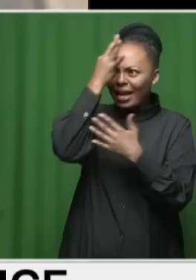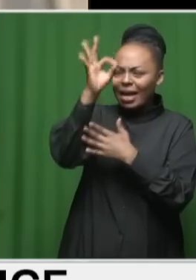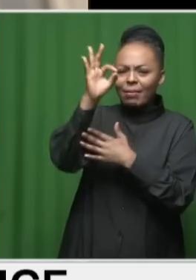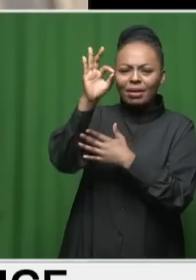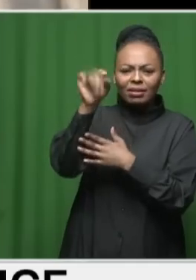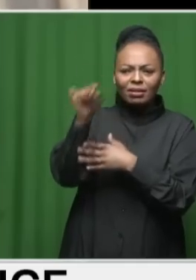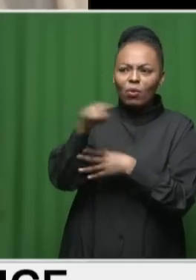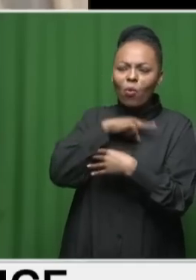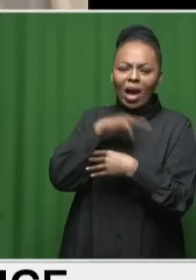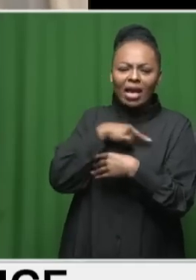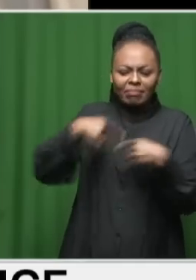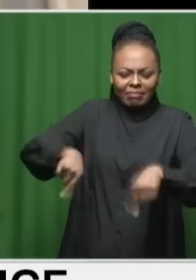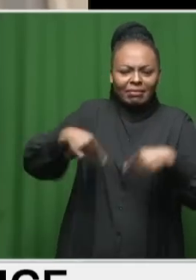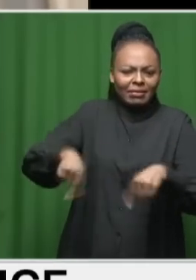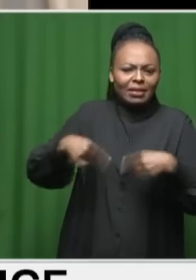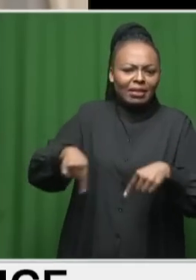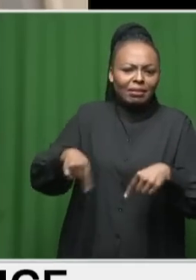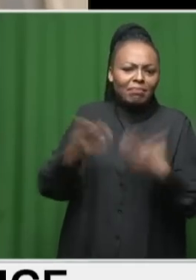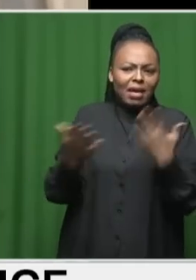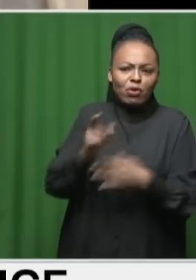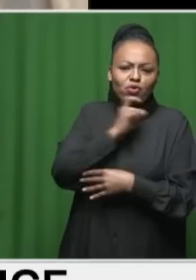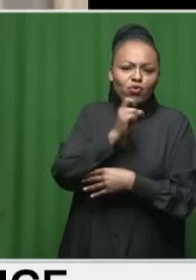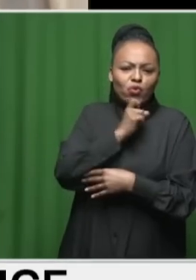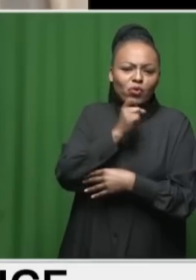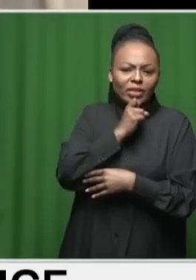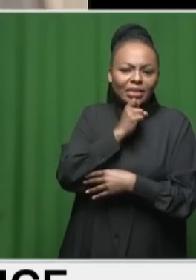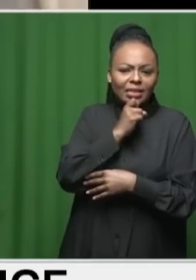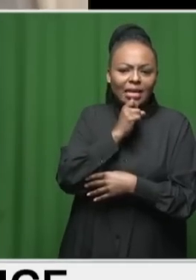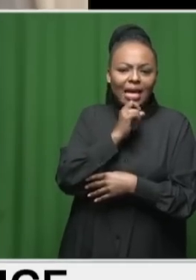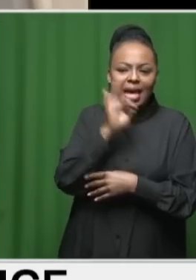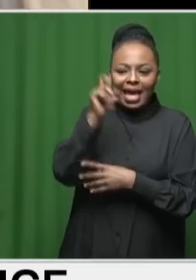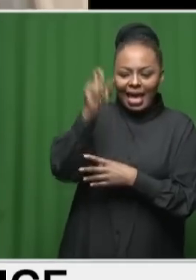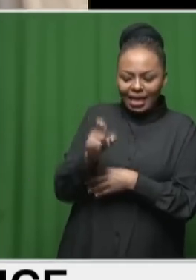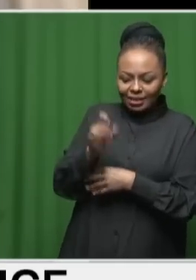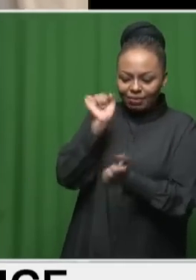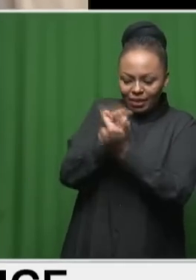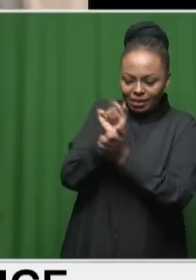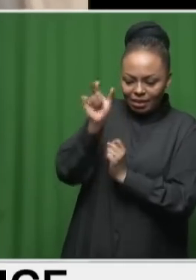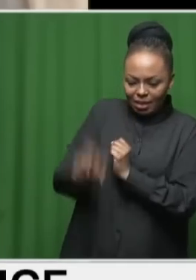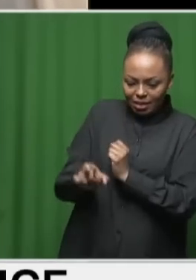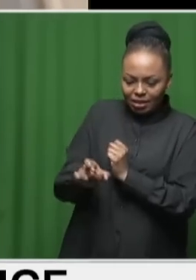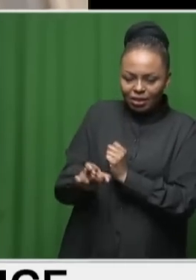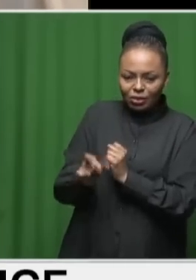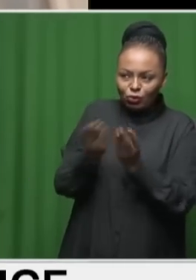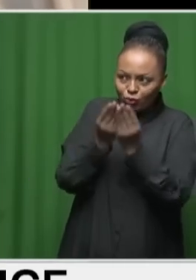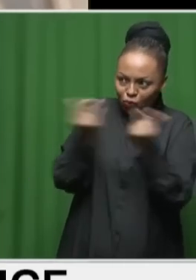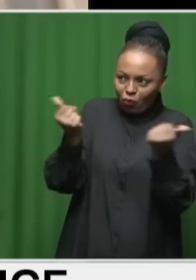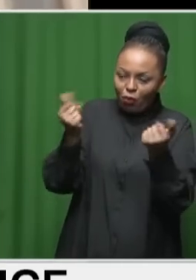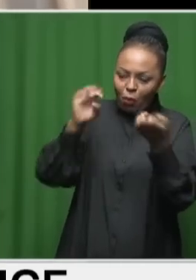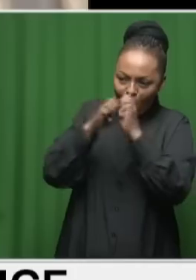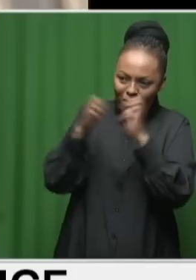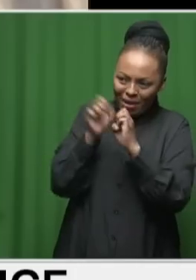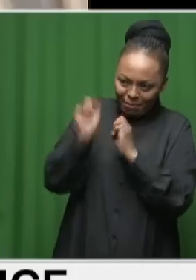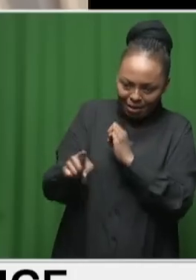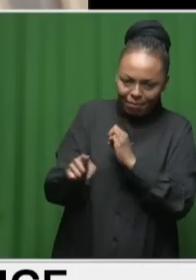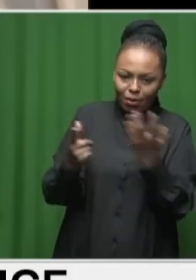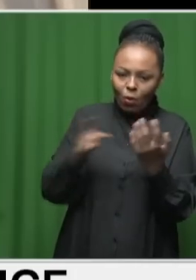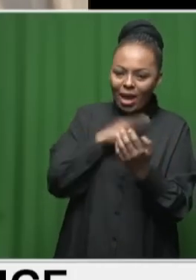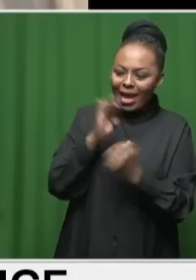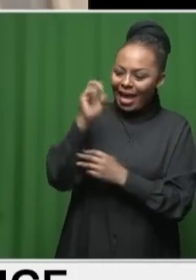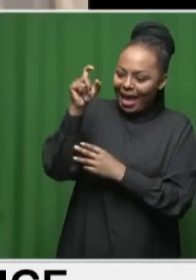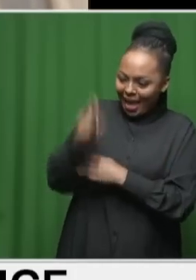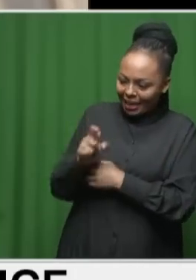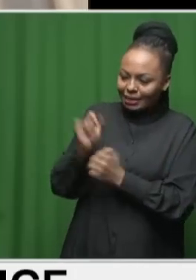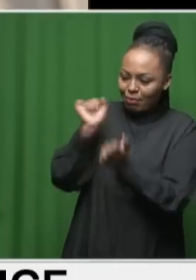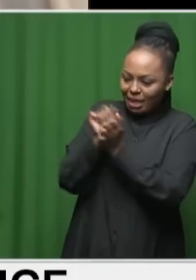scared to use ex-prisoners to help them to fix this mess? Because it's ex-prisoners and